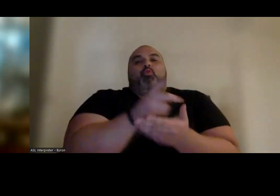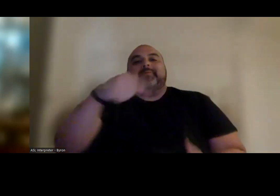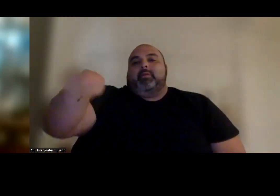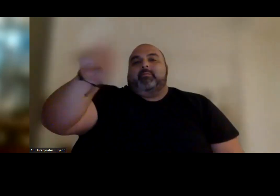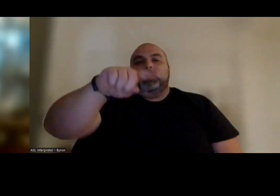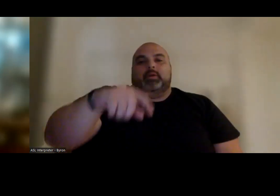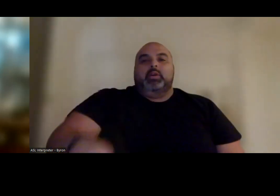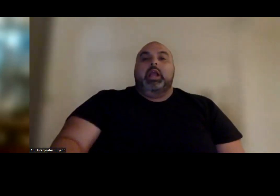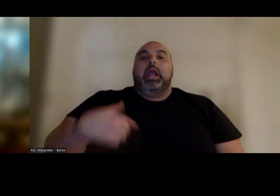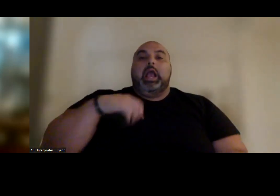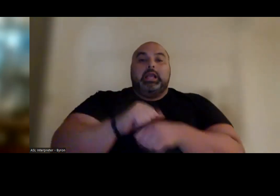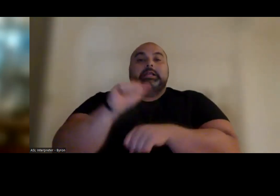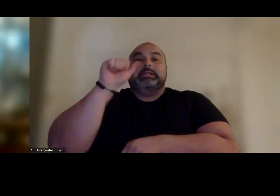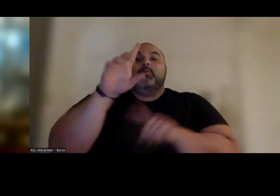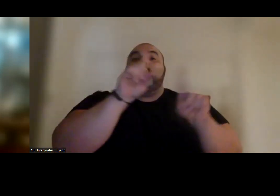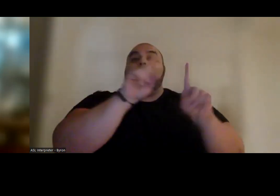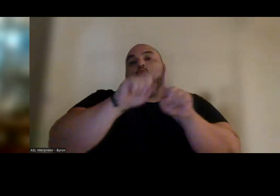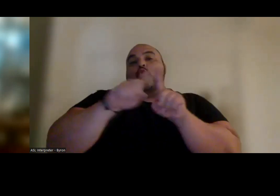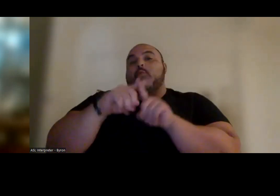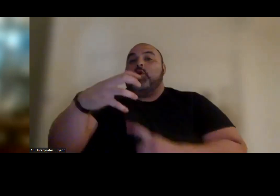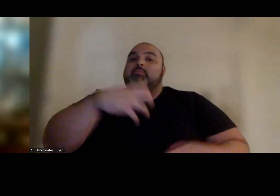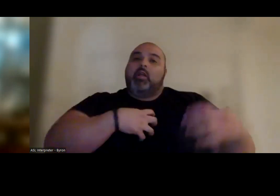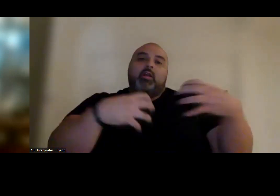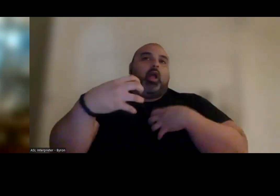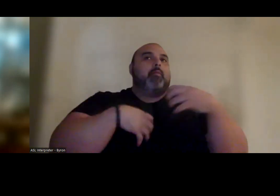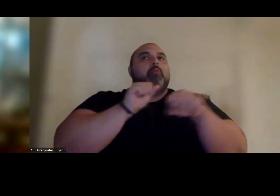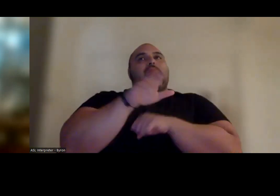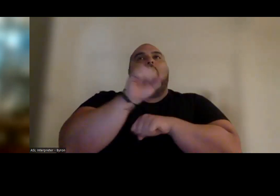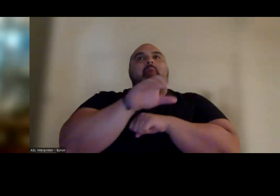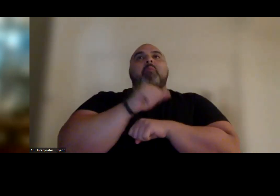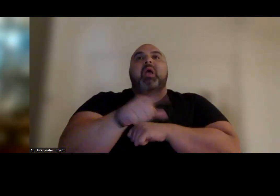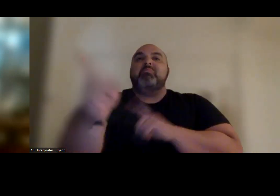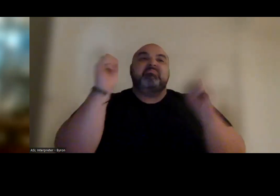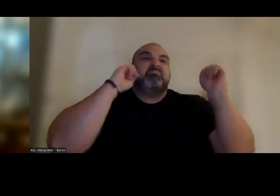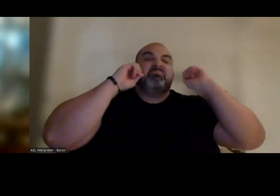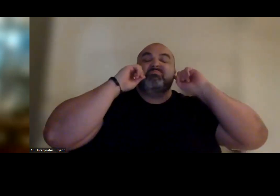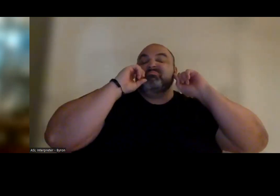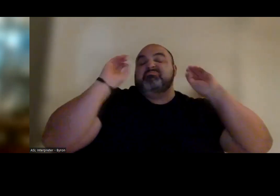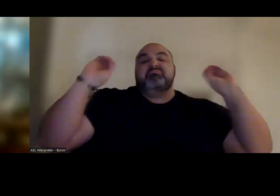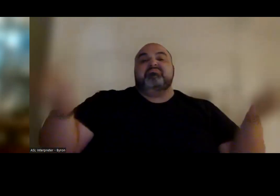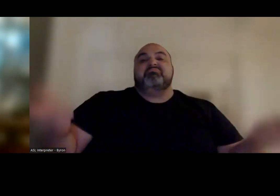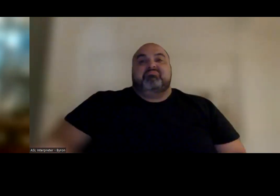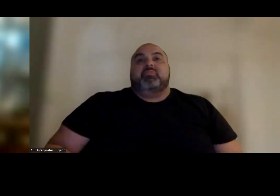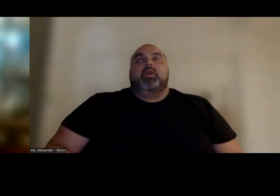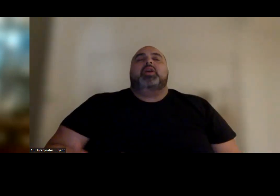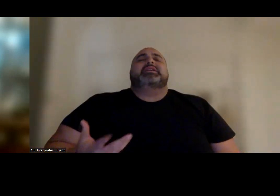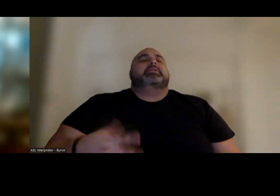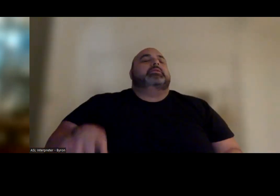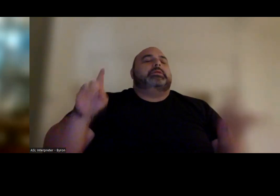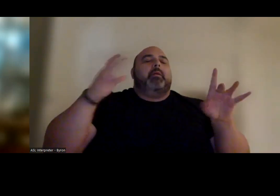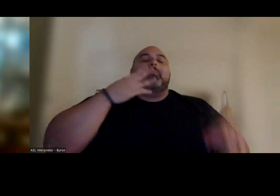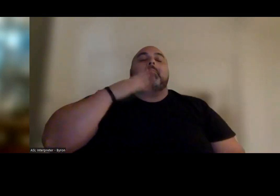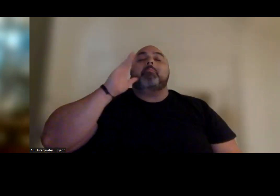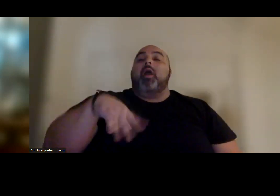I submitted multiple complaints about this, but to no avail. And it was a nightmare. No one at the